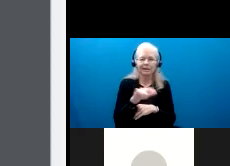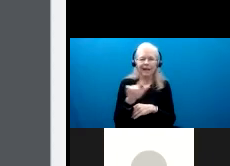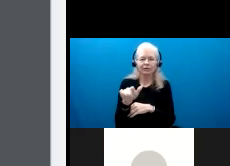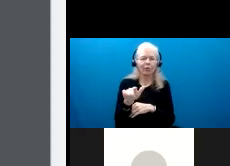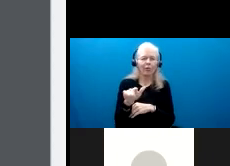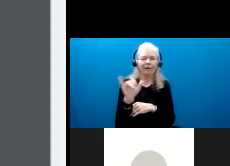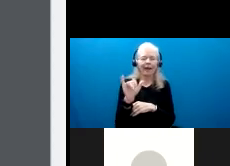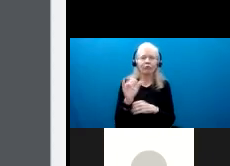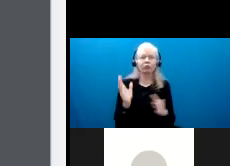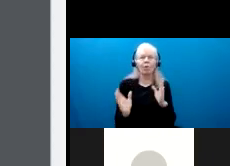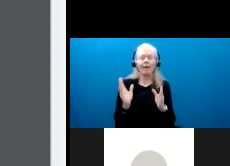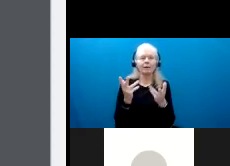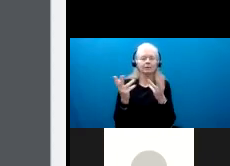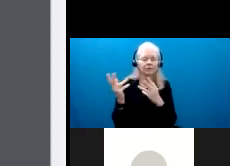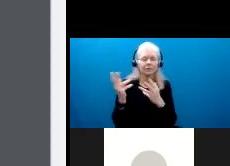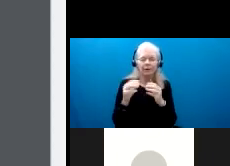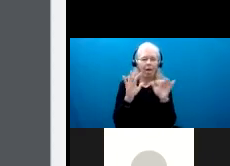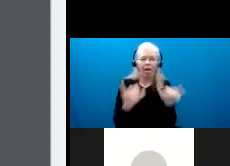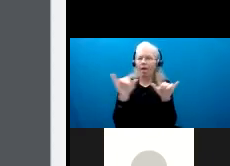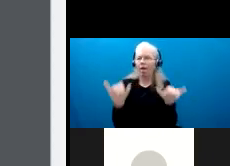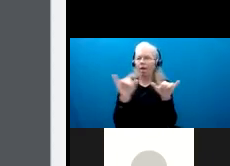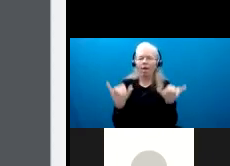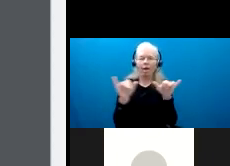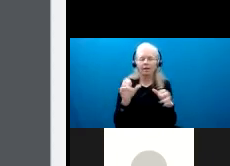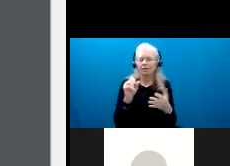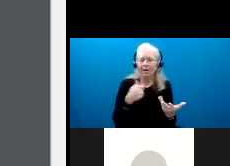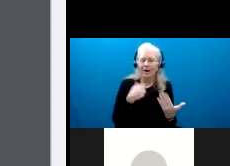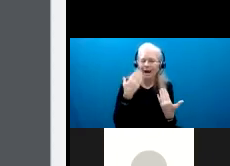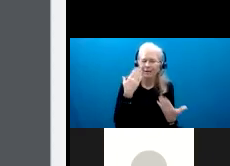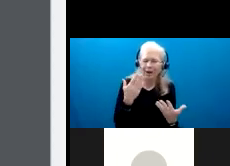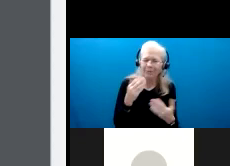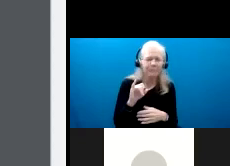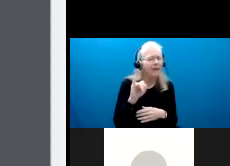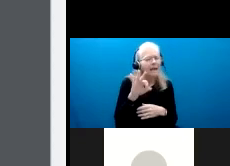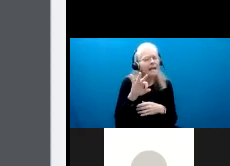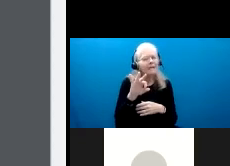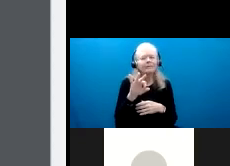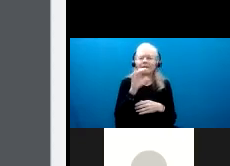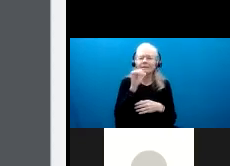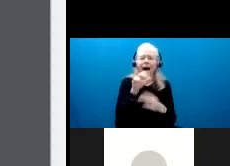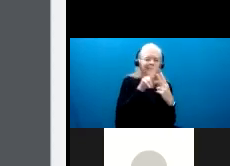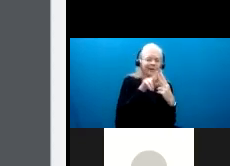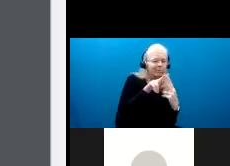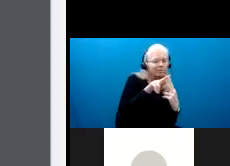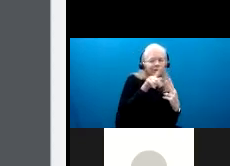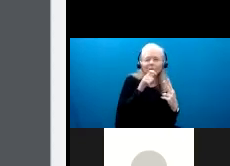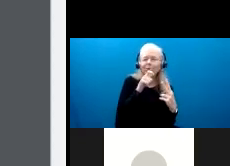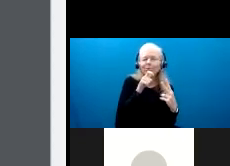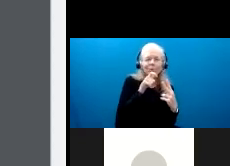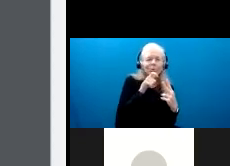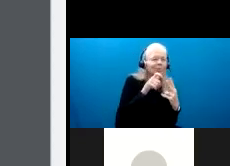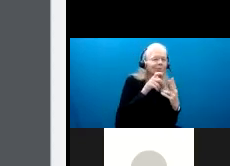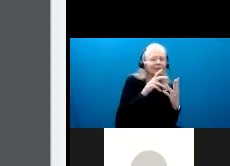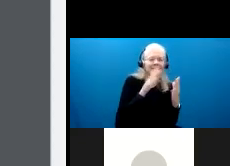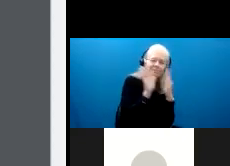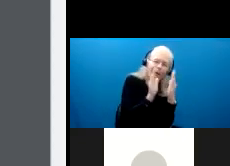I'm popular, not popular, but like, I think that if it's not a mom and pop that owns the rental housing, we're kind of in danger of